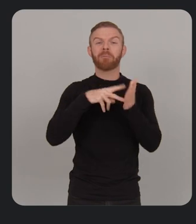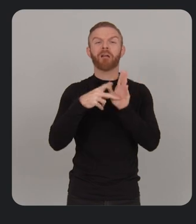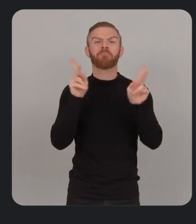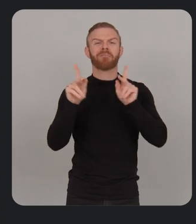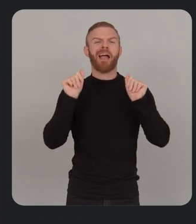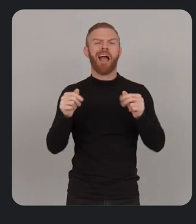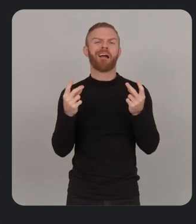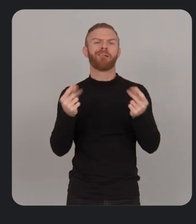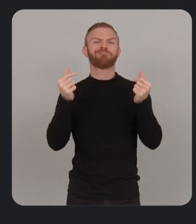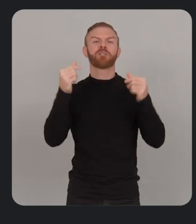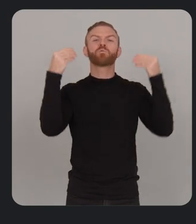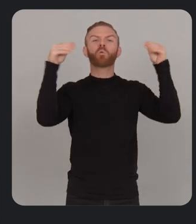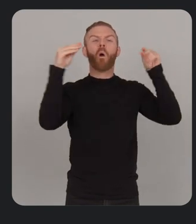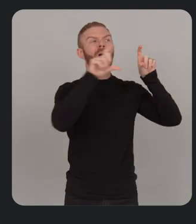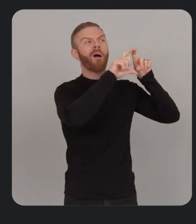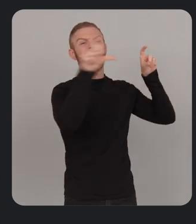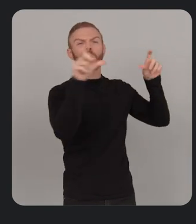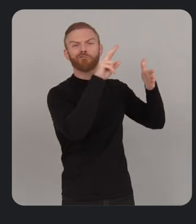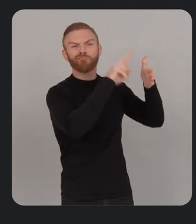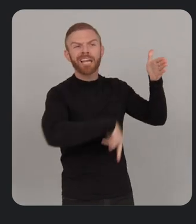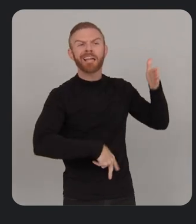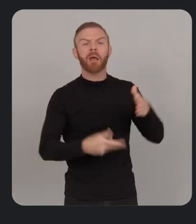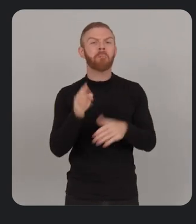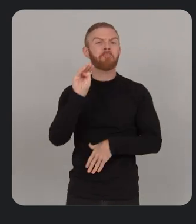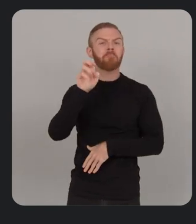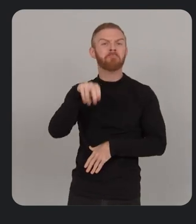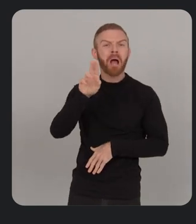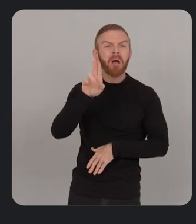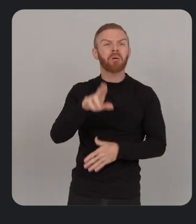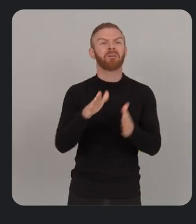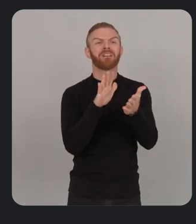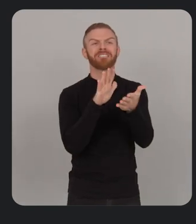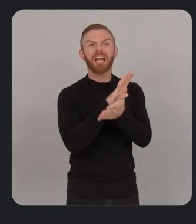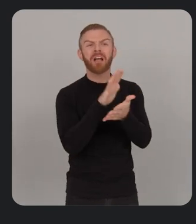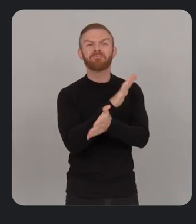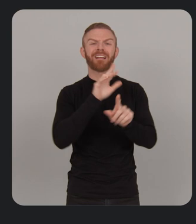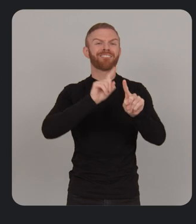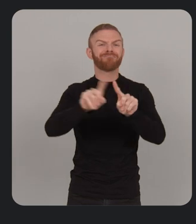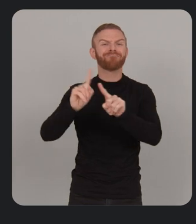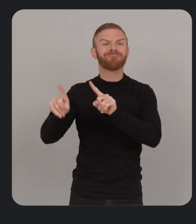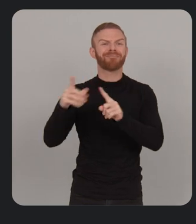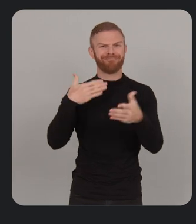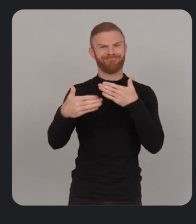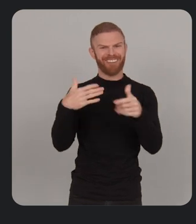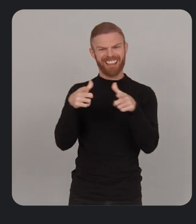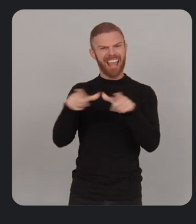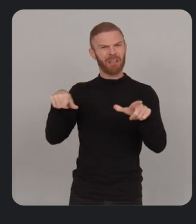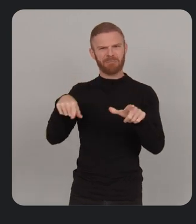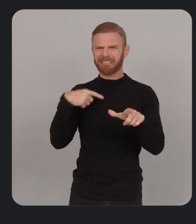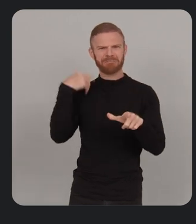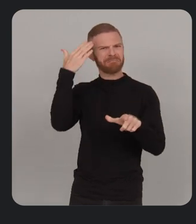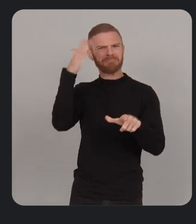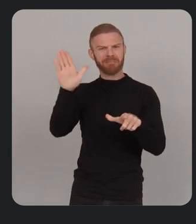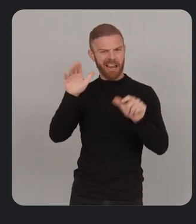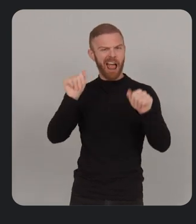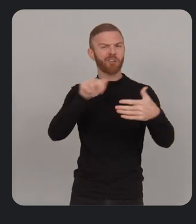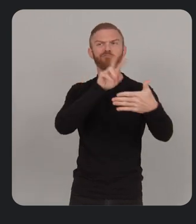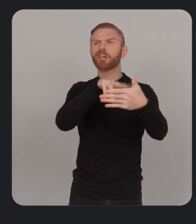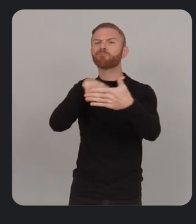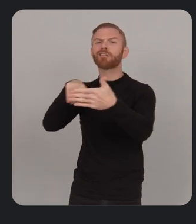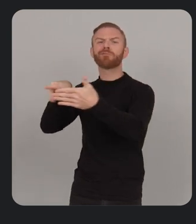means people can instantly read storefronts, menus, documents, and more, even if they're in a language they don't understand.